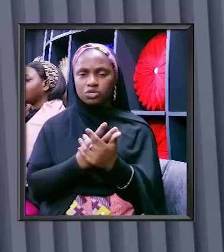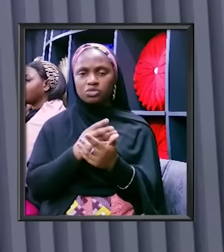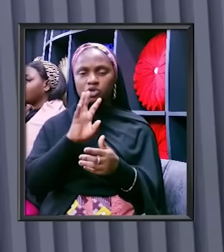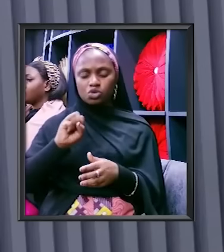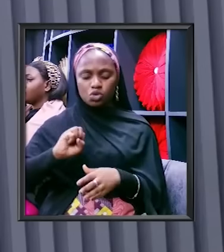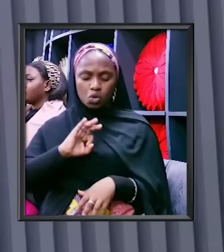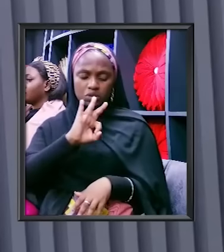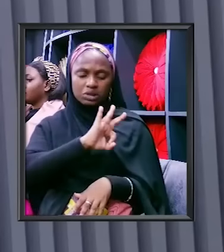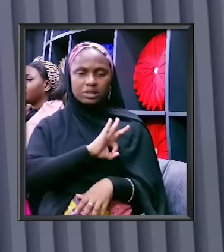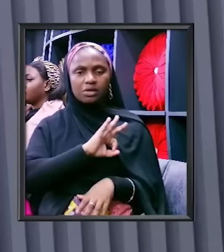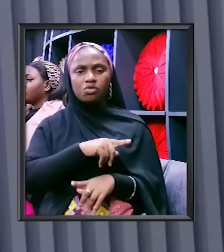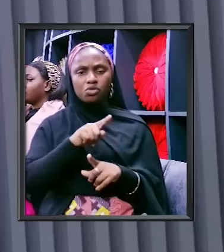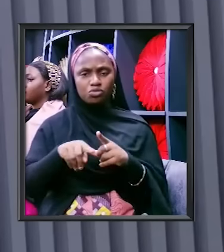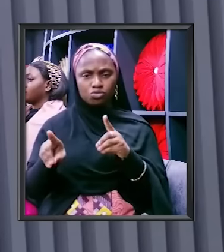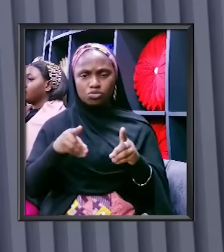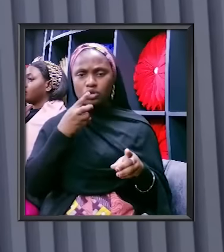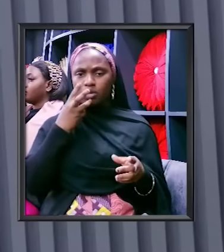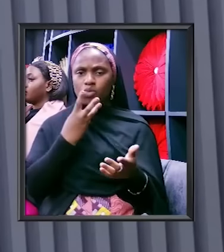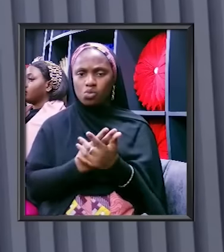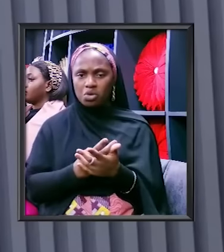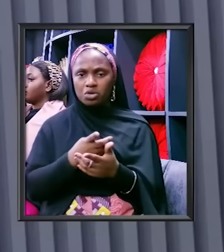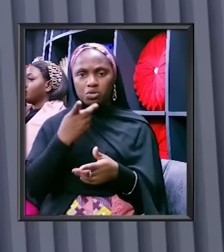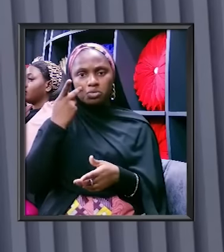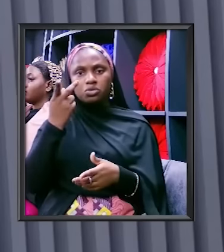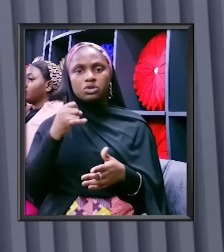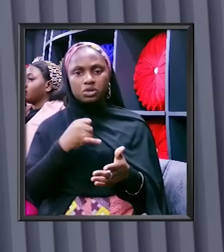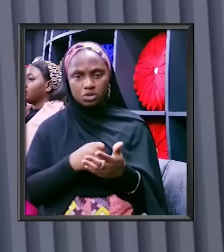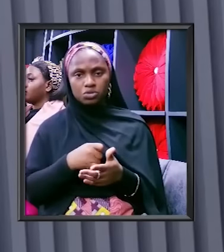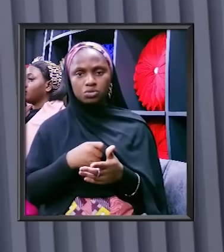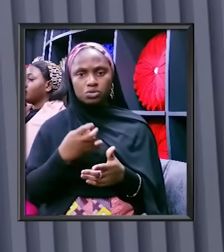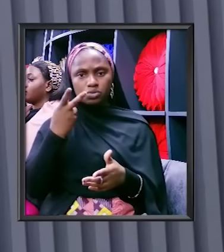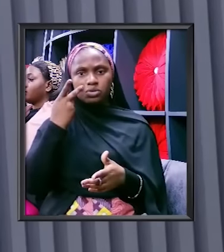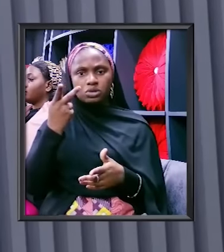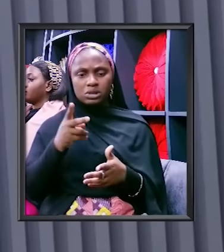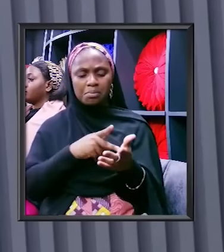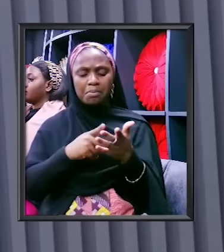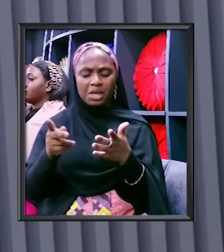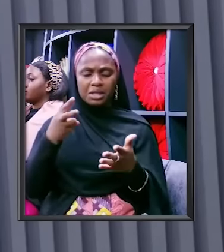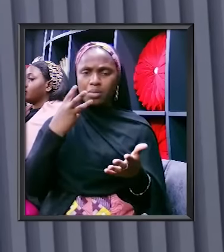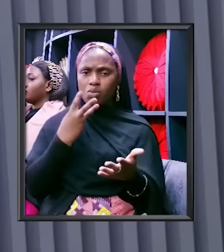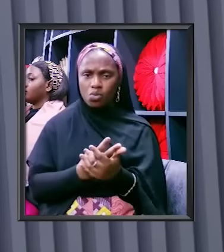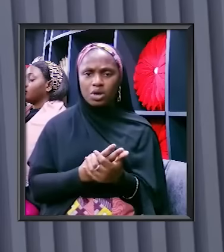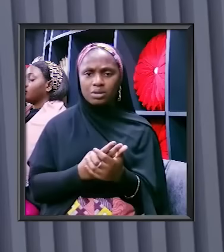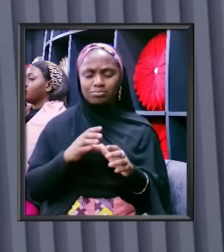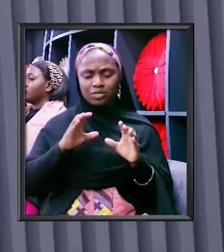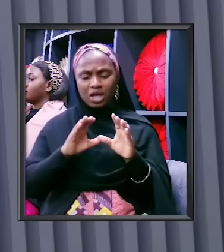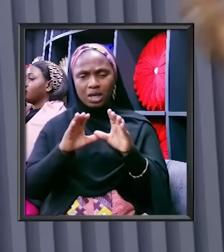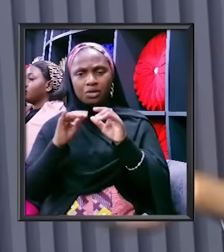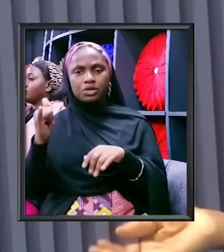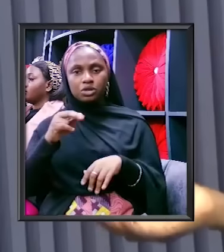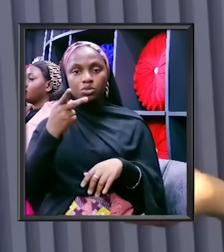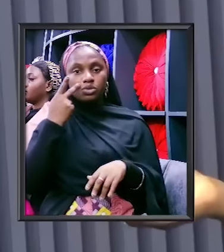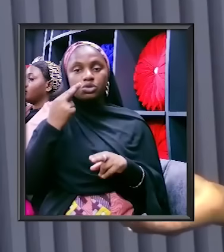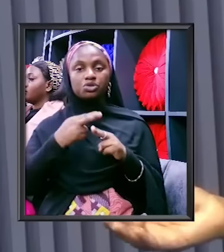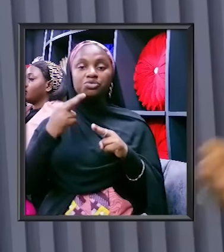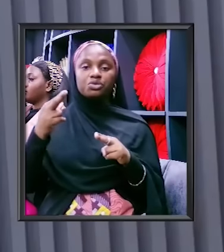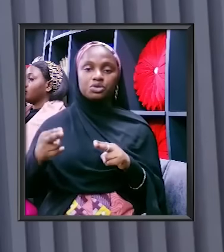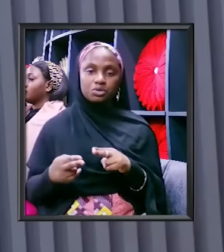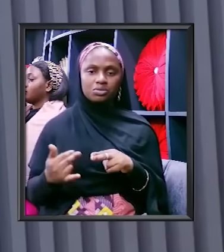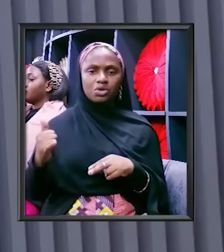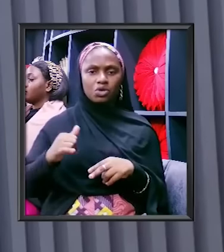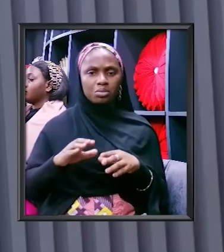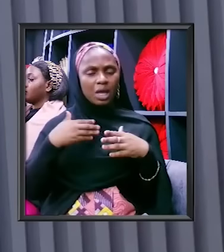you engage them as it should, and you treat them as professionals, you go see, pay them well. Encourage them, you go see results. Mm. Then